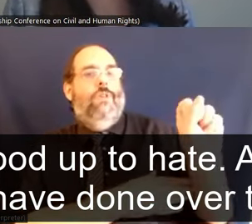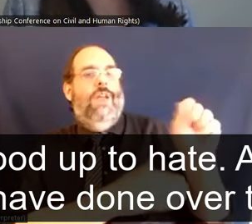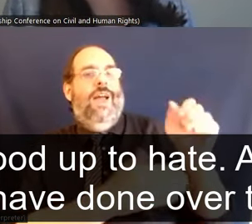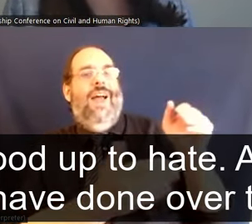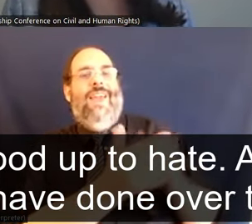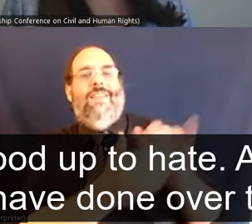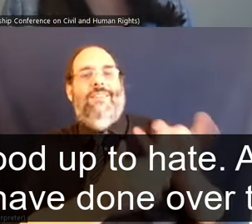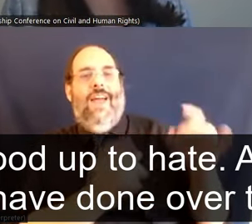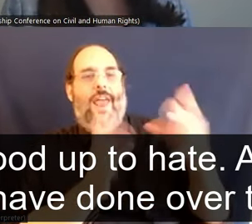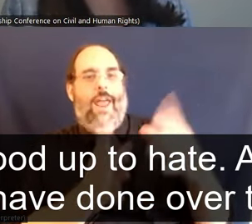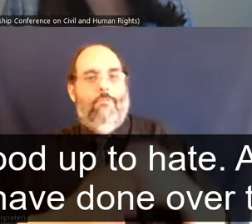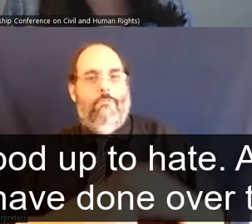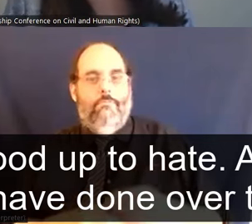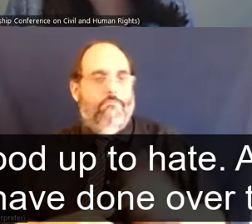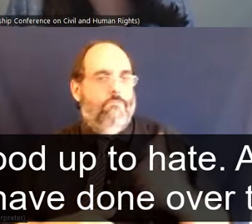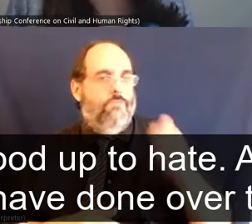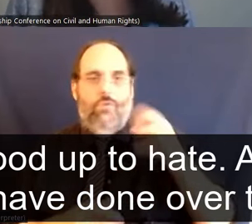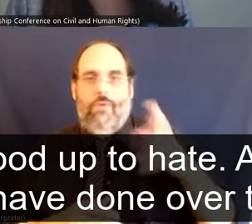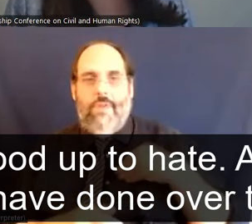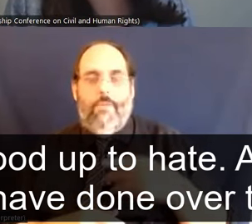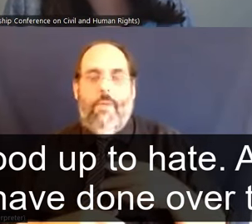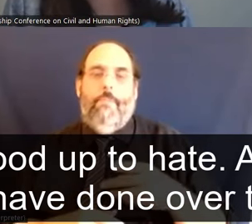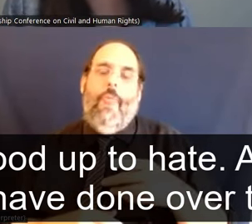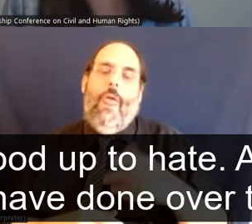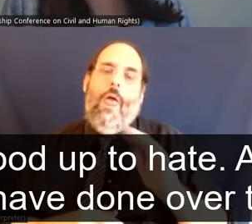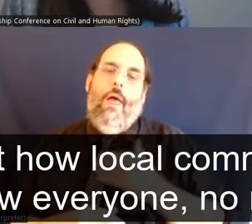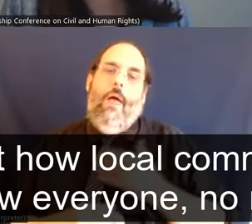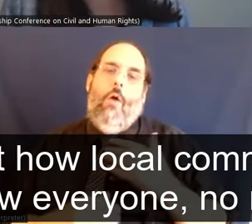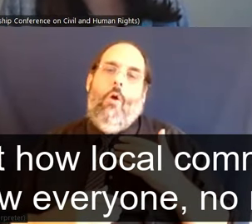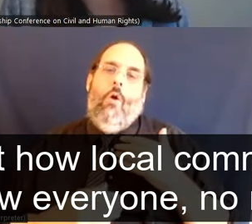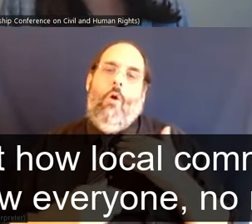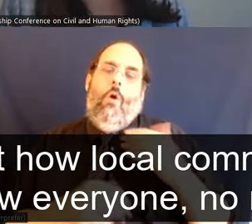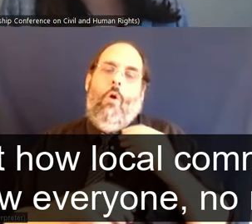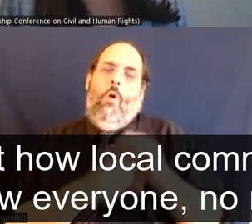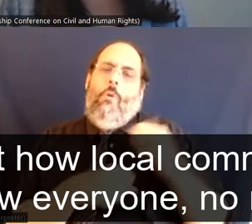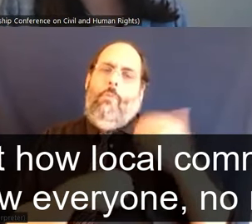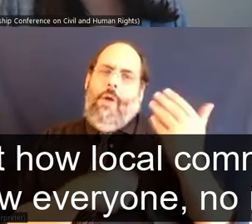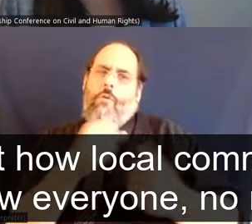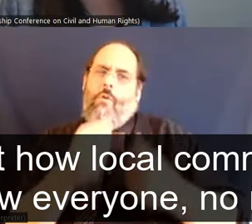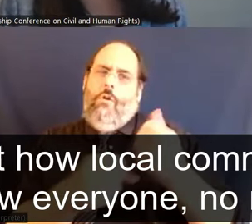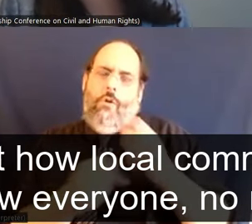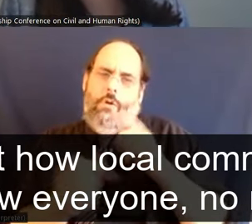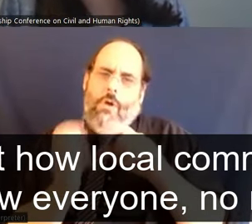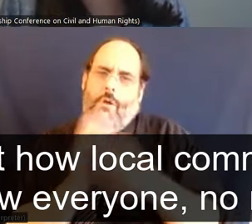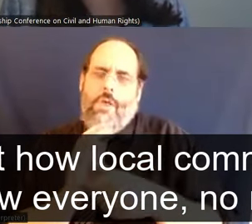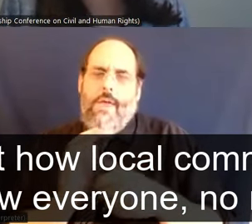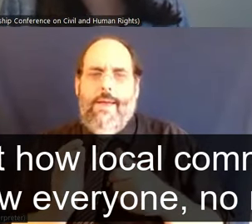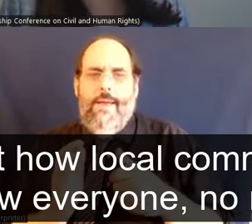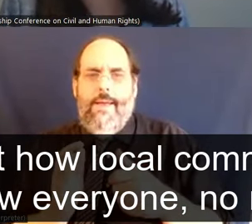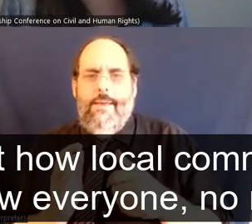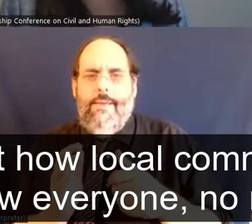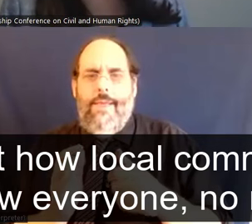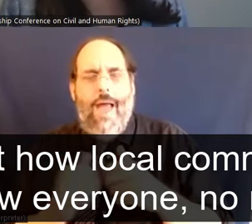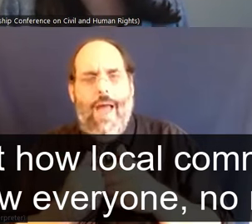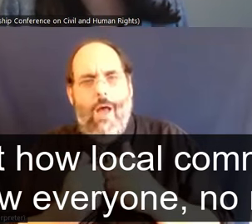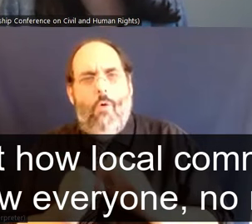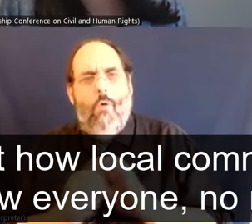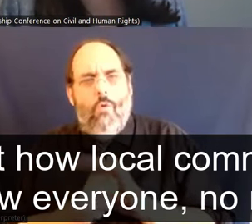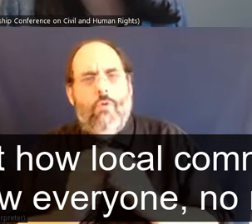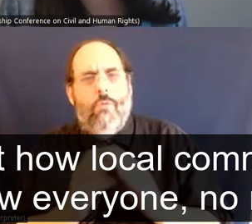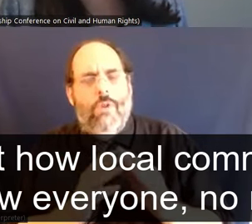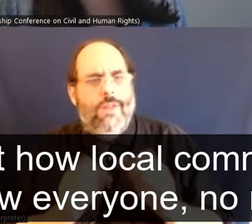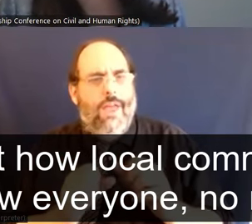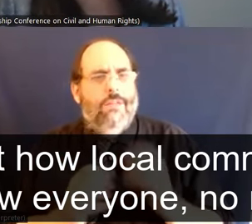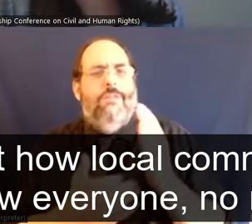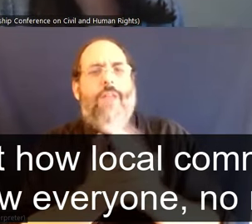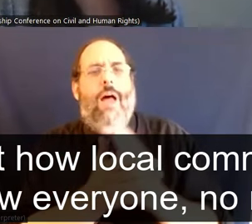And basically the work that we have done over the years was to really highlight how local community can stand up to hate,